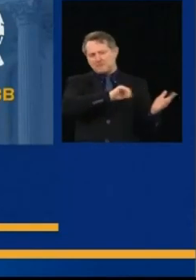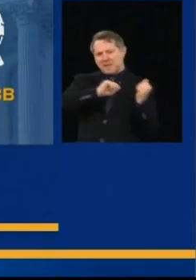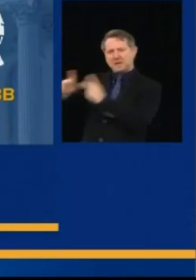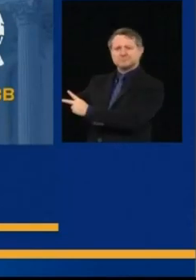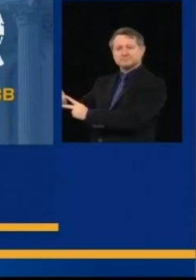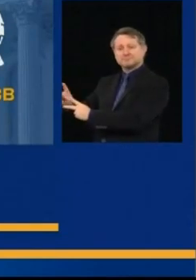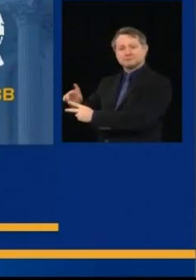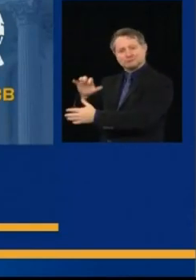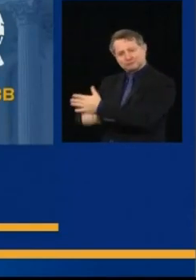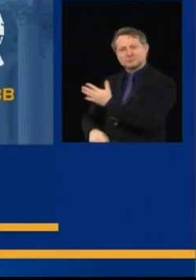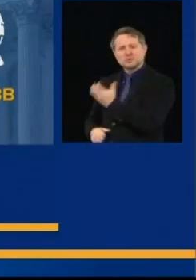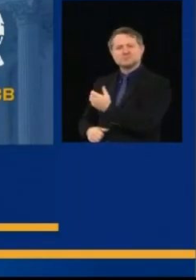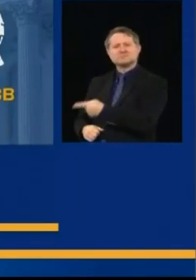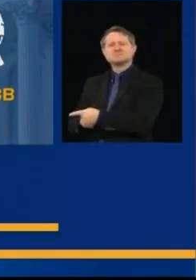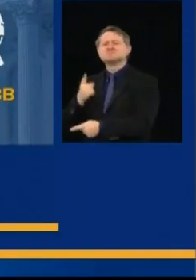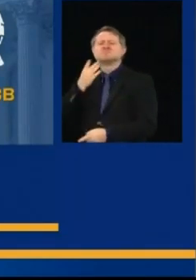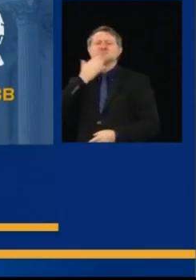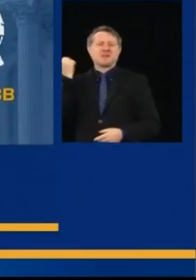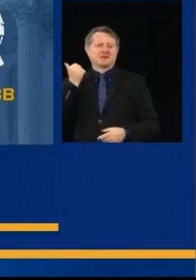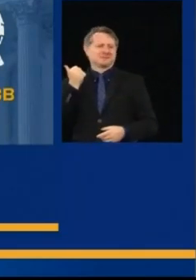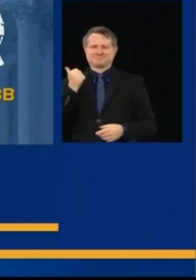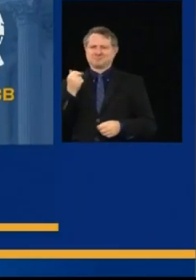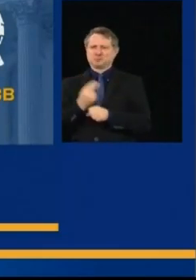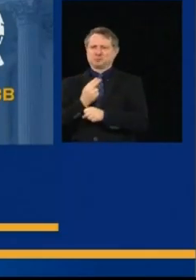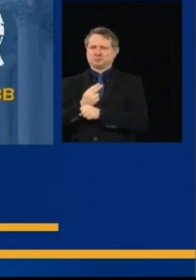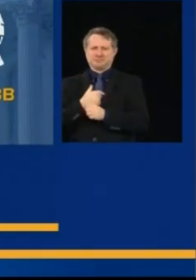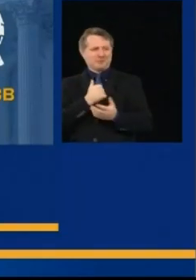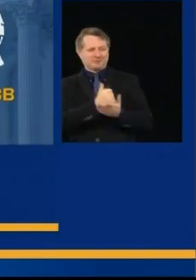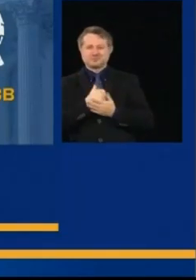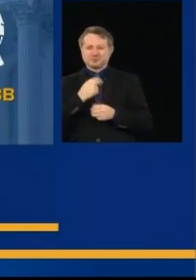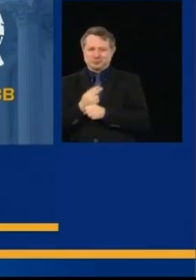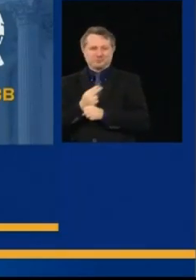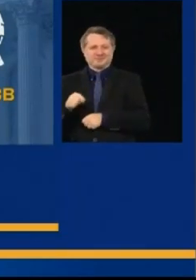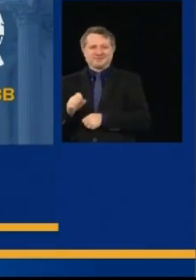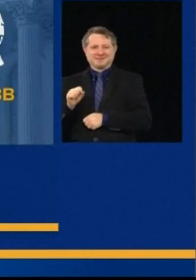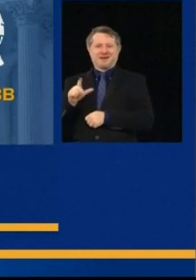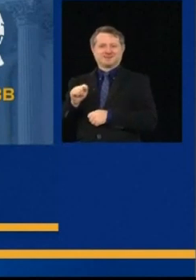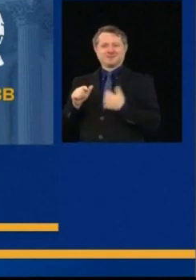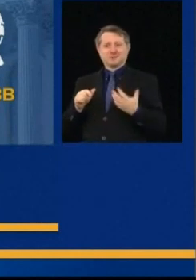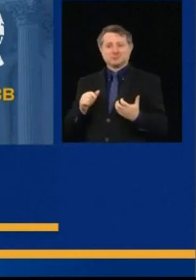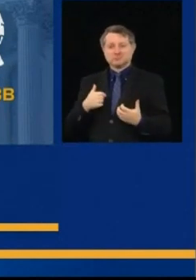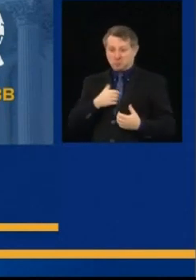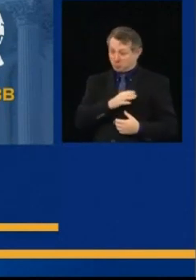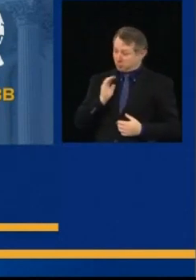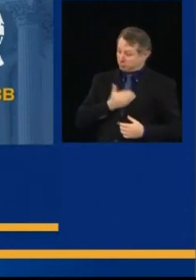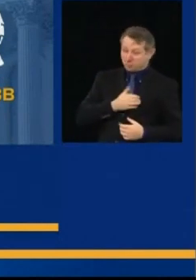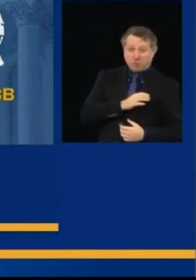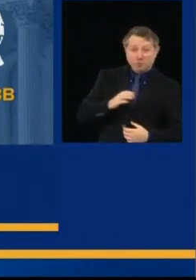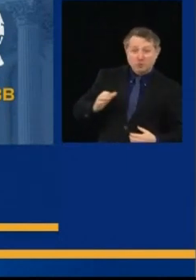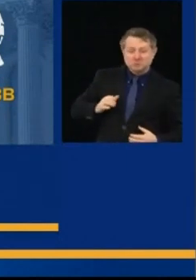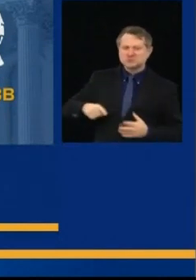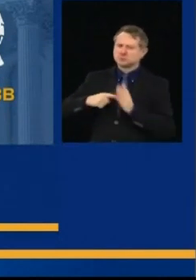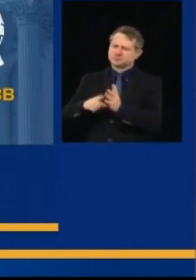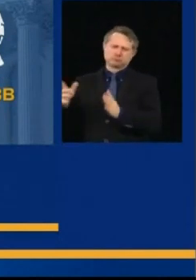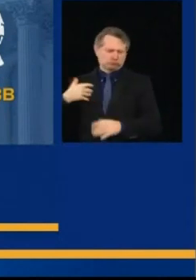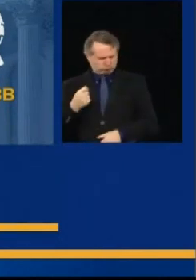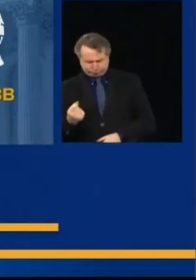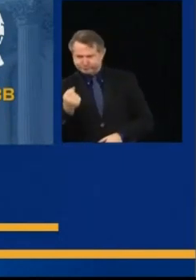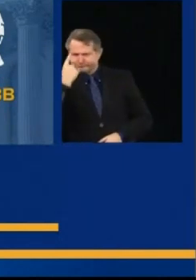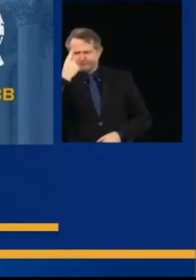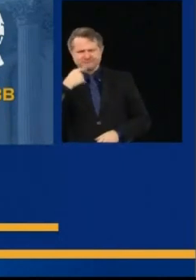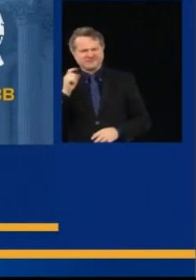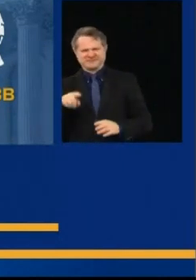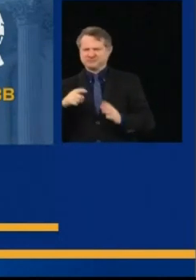the state of New York. And we have representatives who know this very well in Representative Lowy